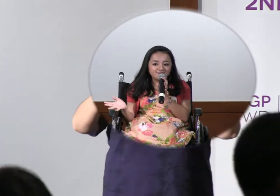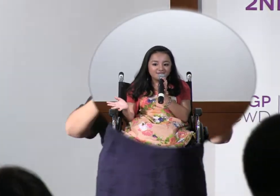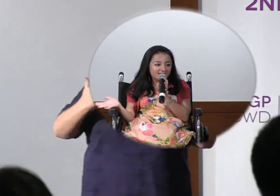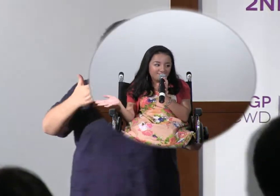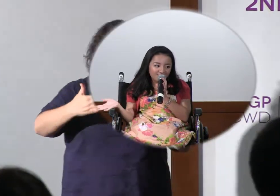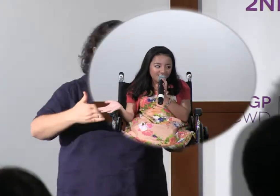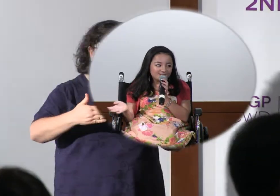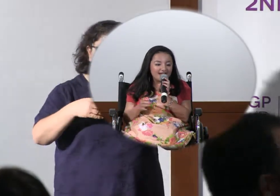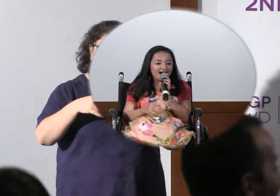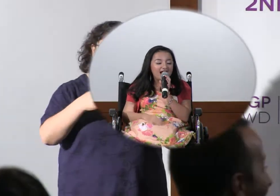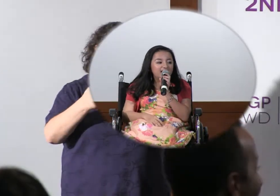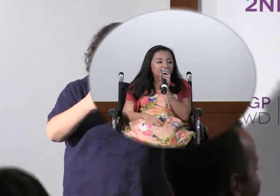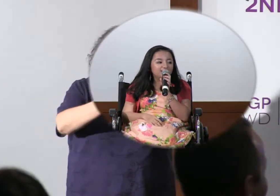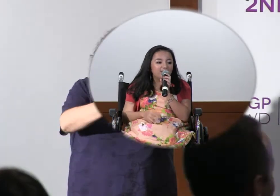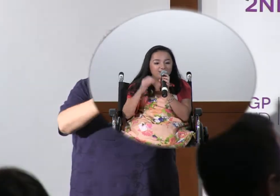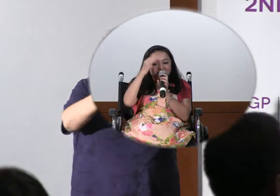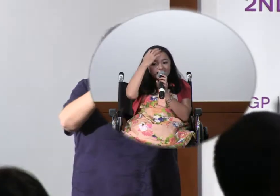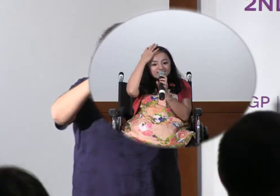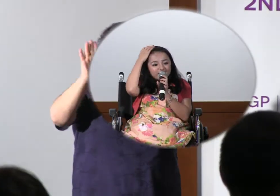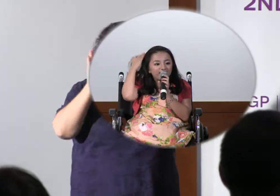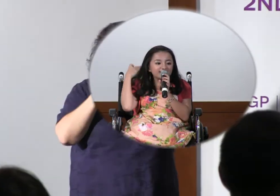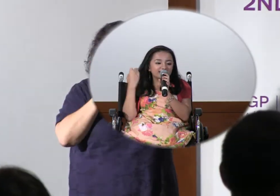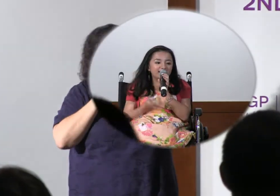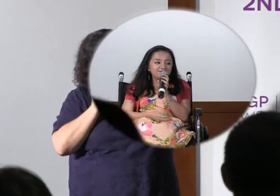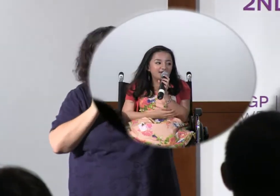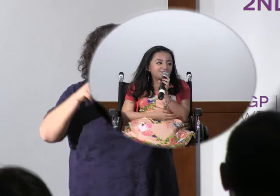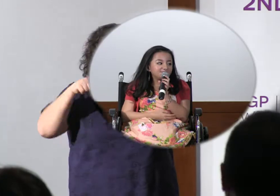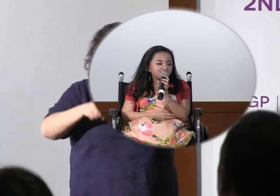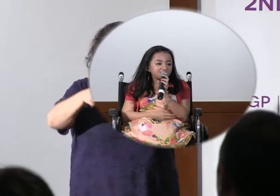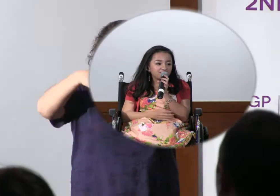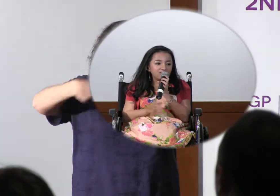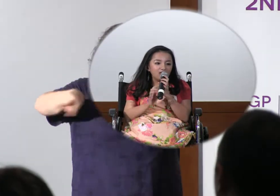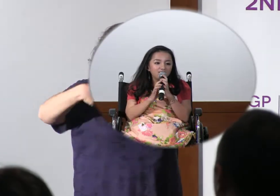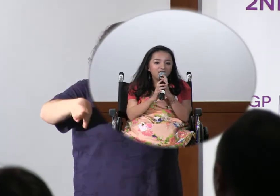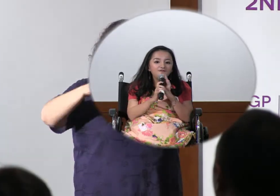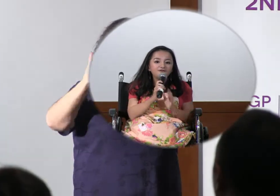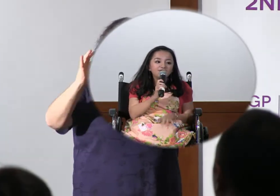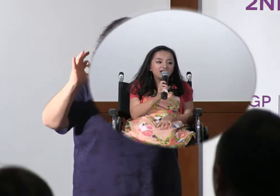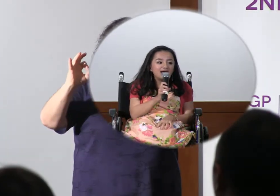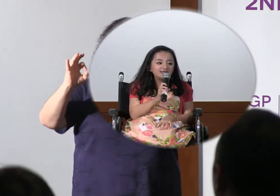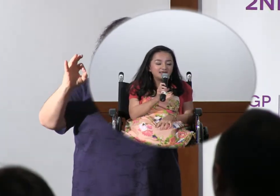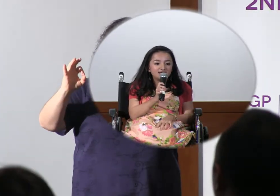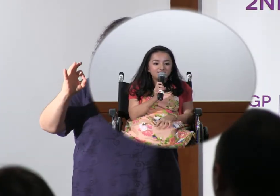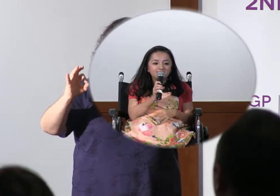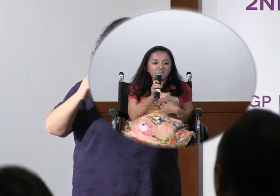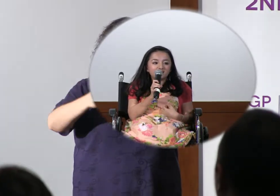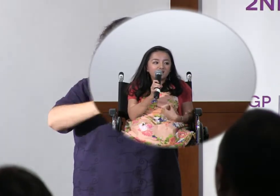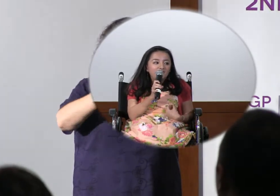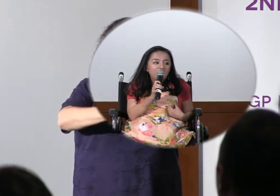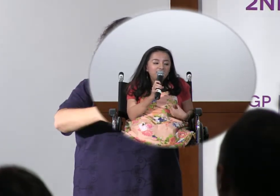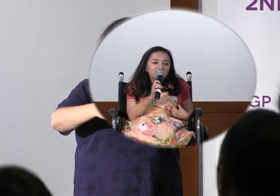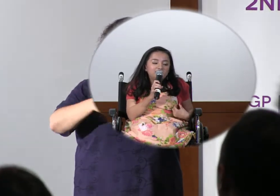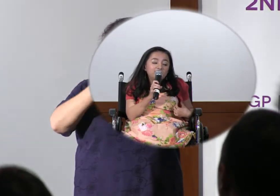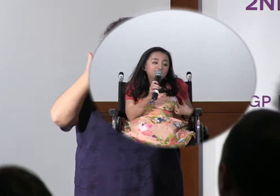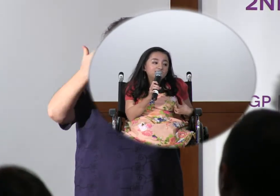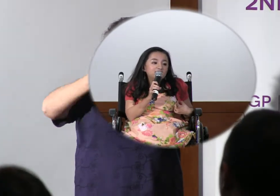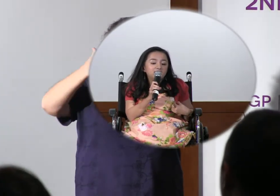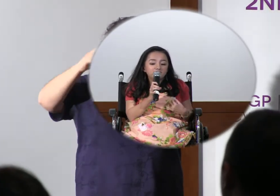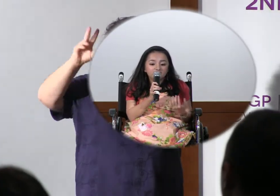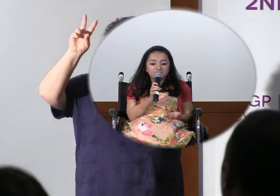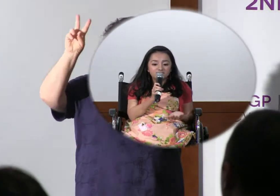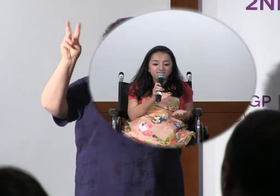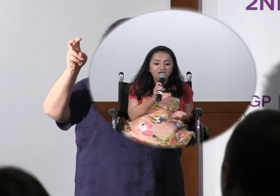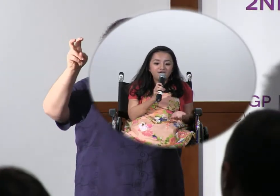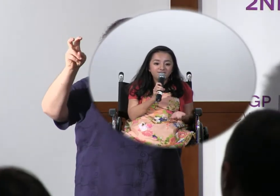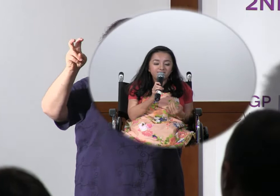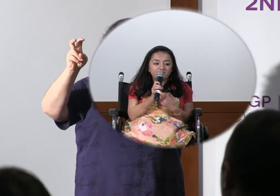asleep, like, of course, yeah. So the next song is kind of like the cover that I did and made. It was